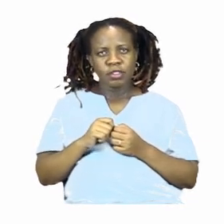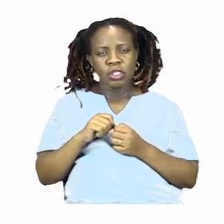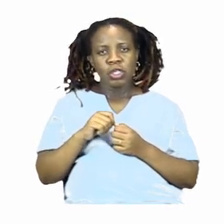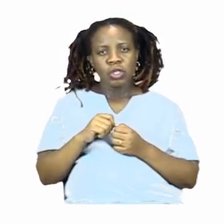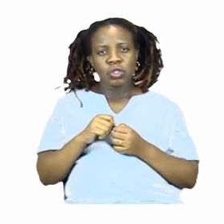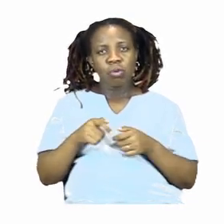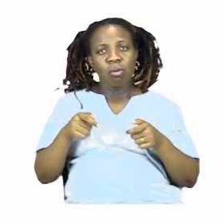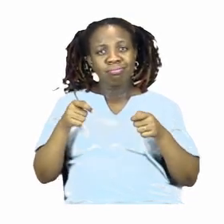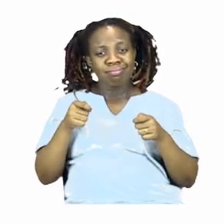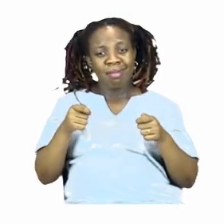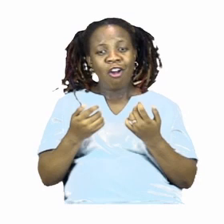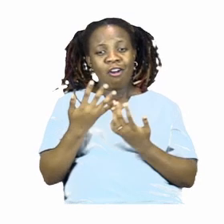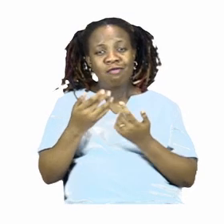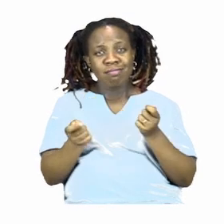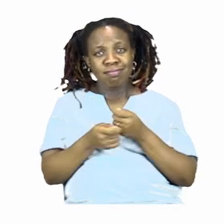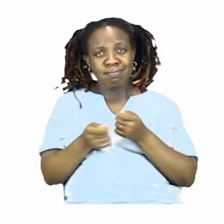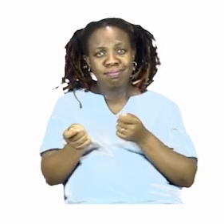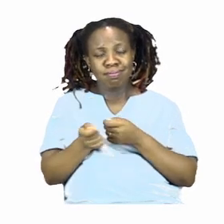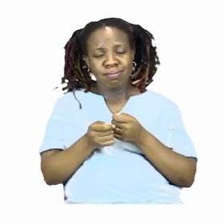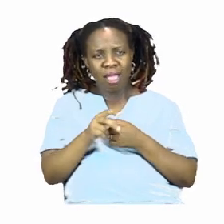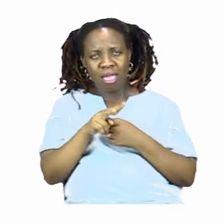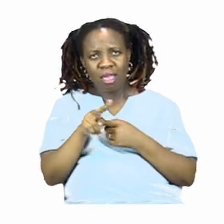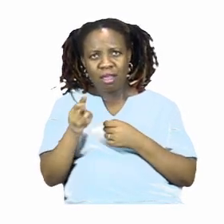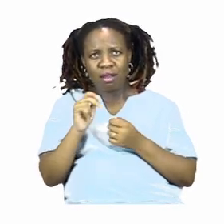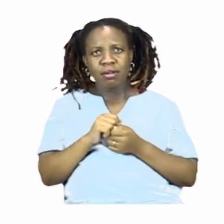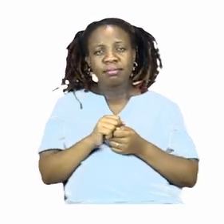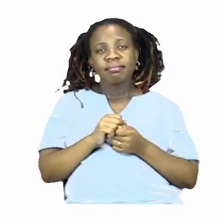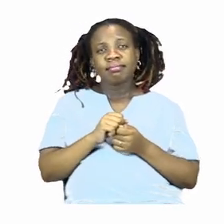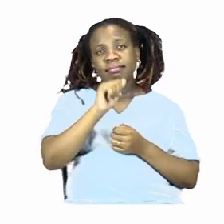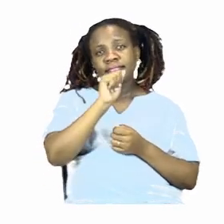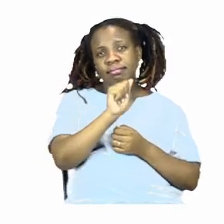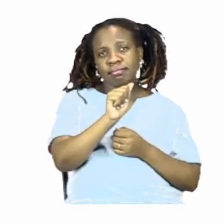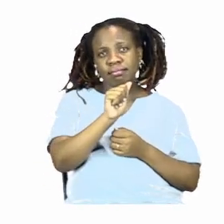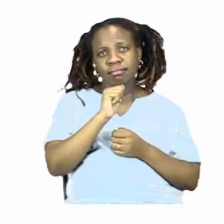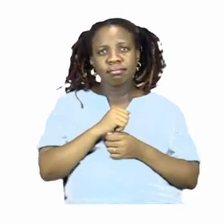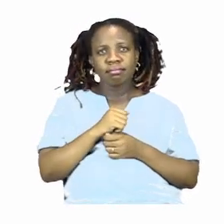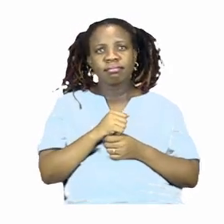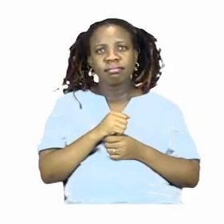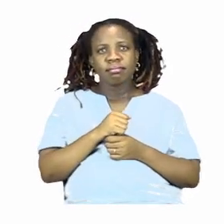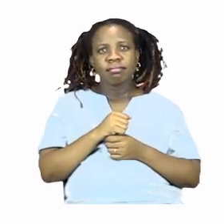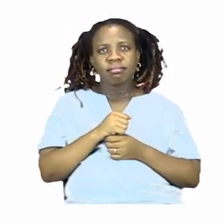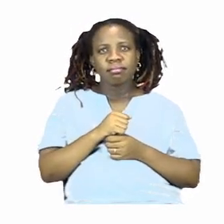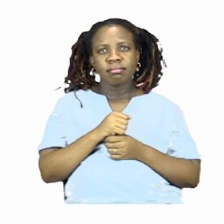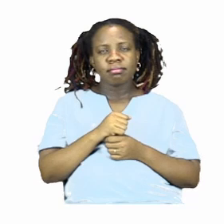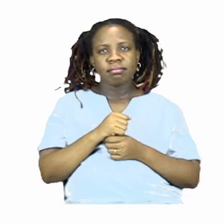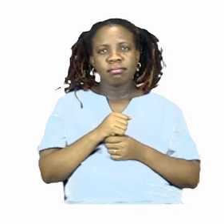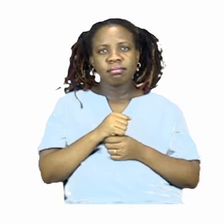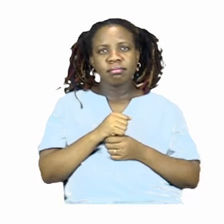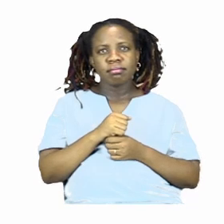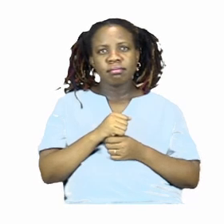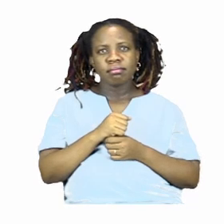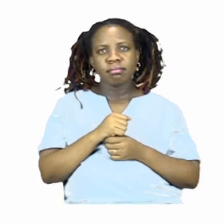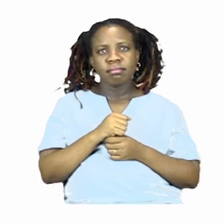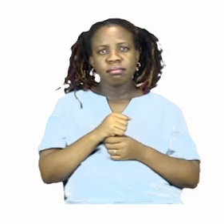fire truck. Now, let's quickly look at number A. A says that you have to order